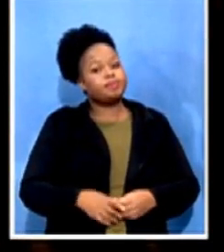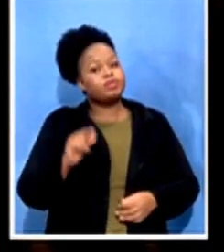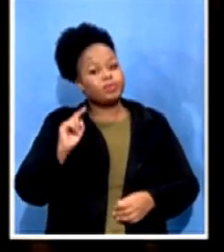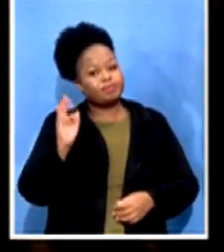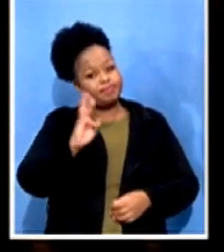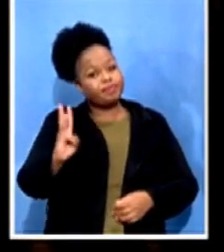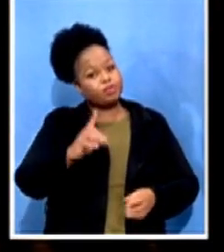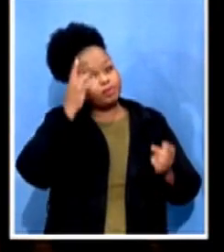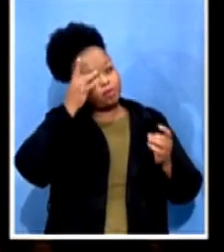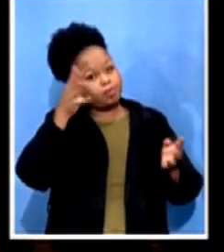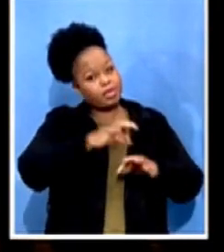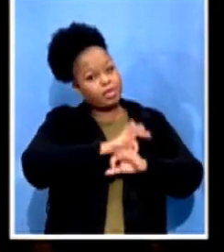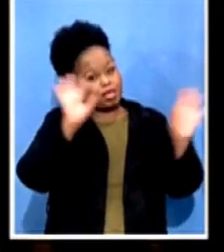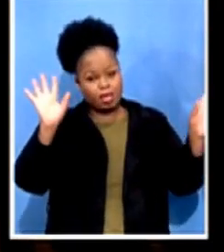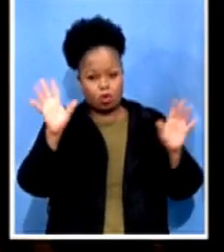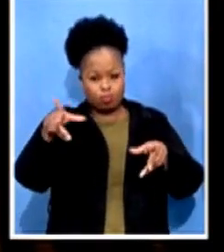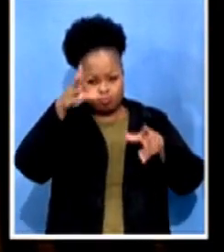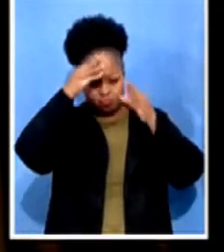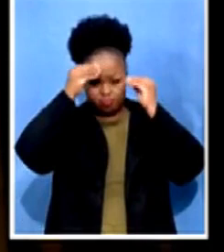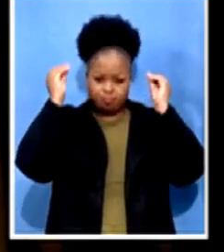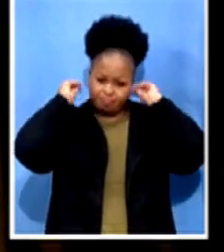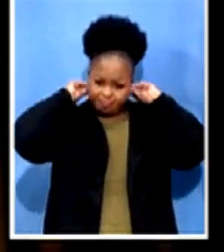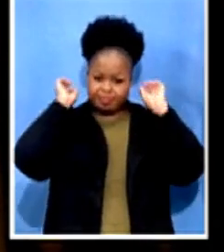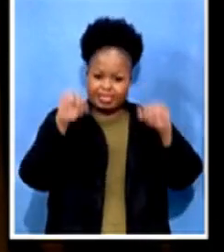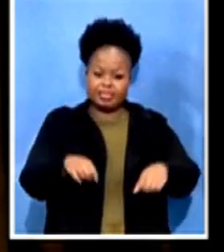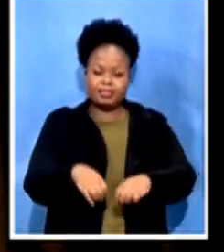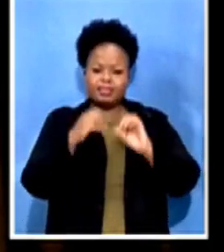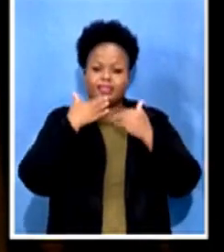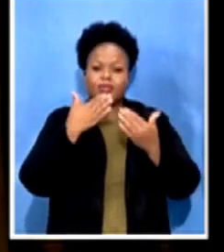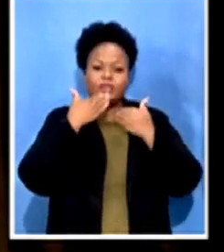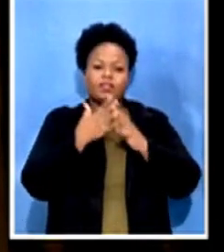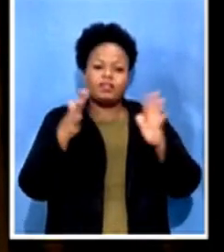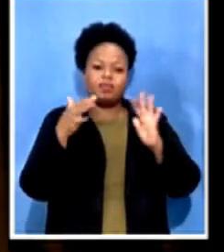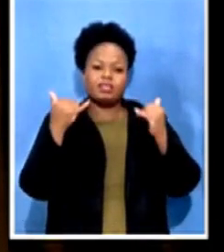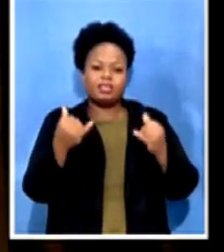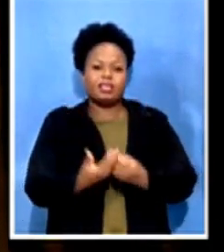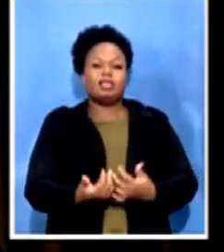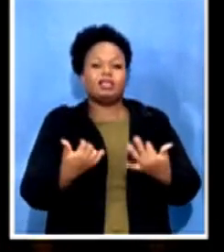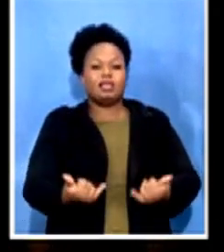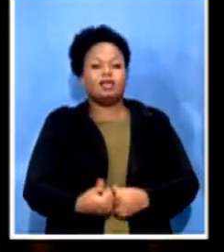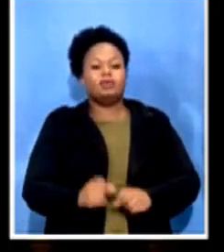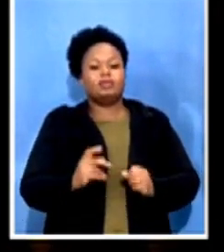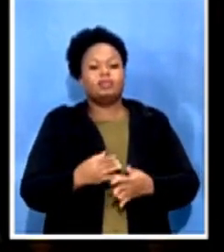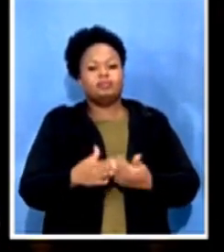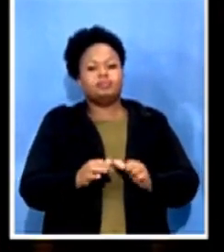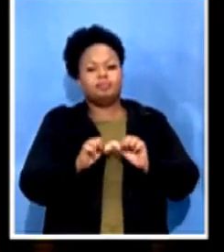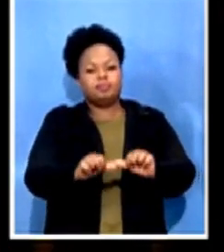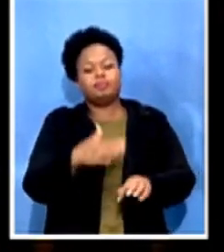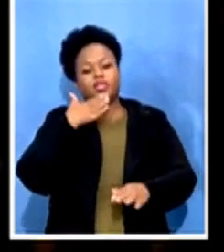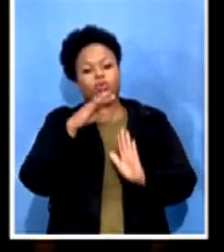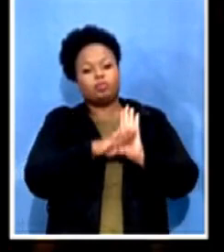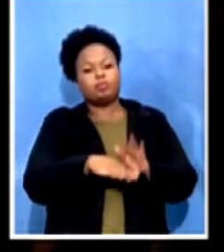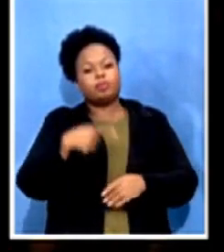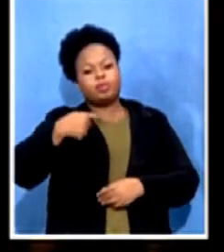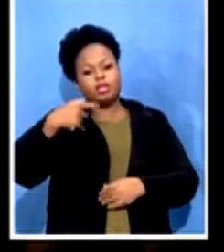got. And so, thank you very much. At this point, we'll move on with our program. Thank you very much, Speaker Njadai, and all the mayors and other